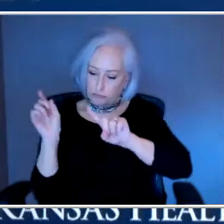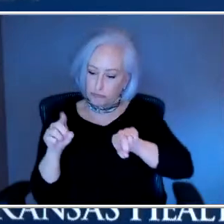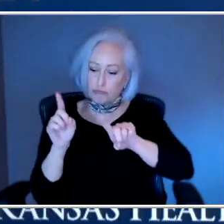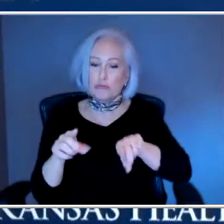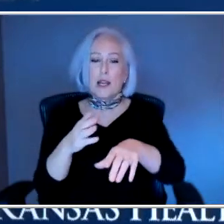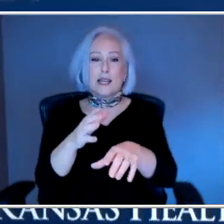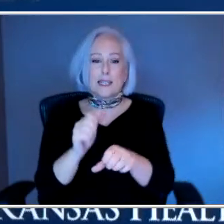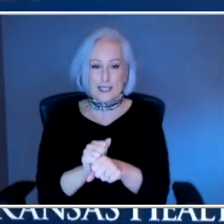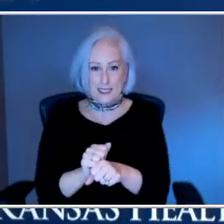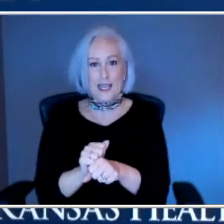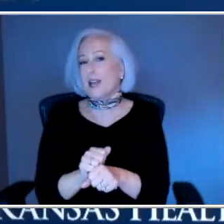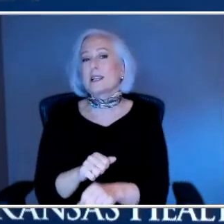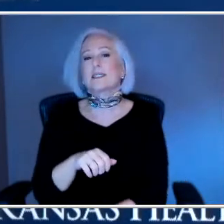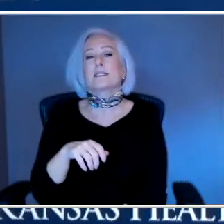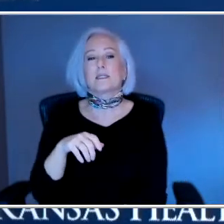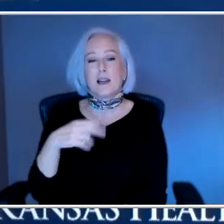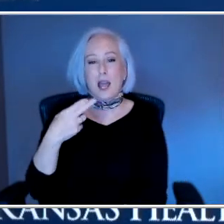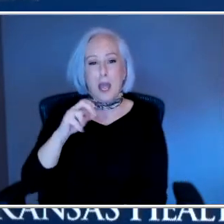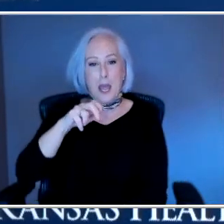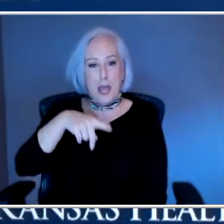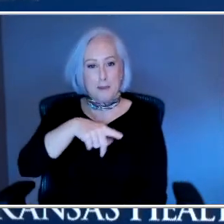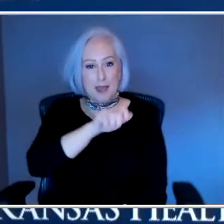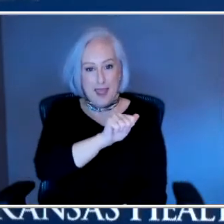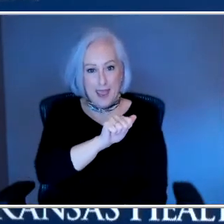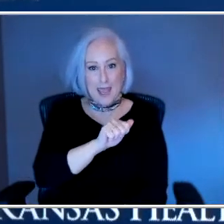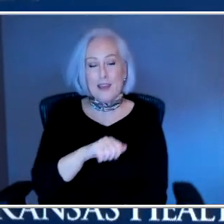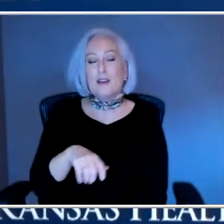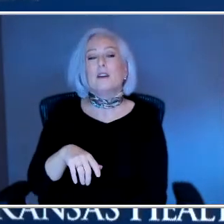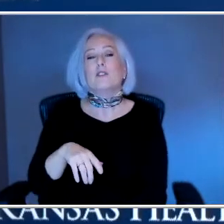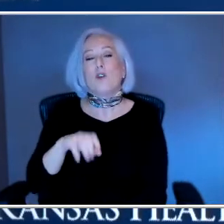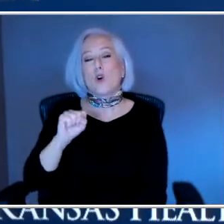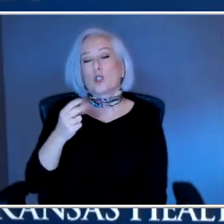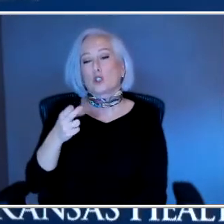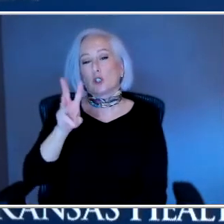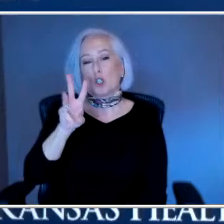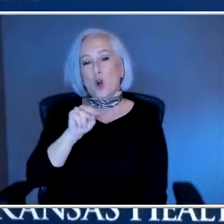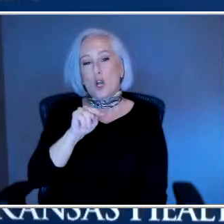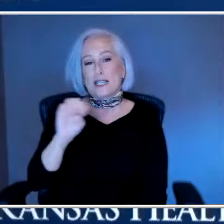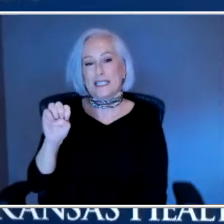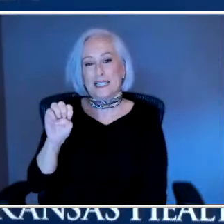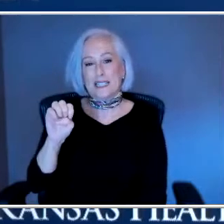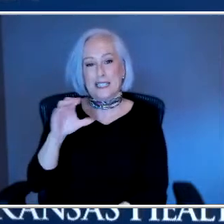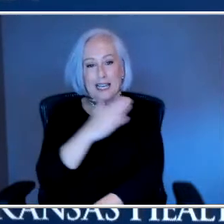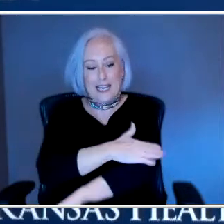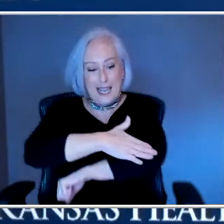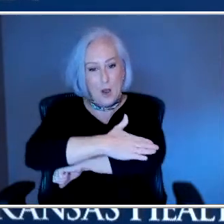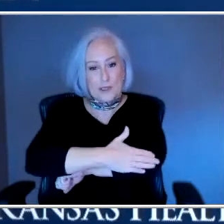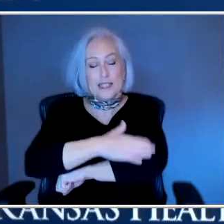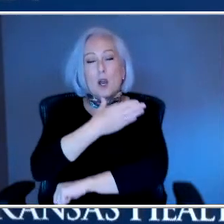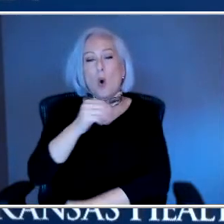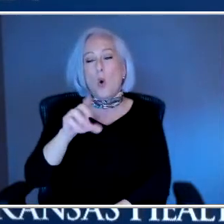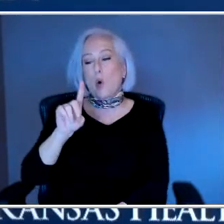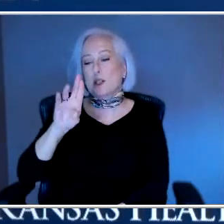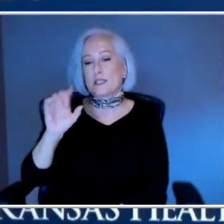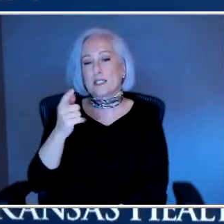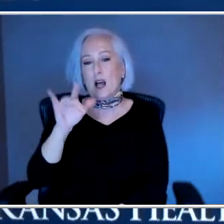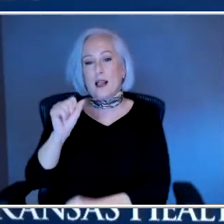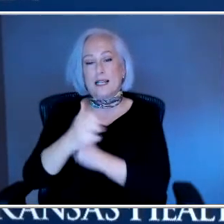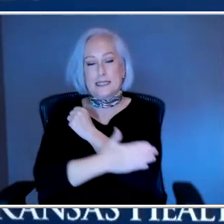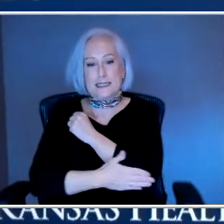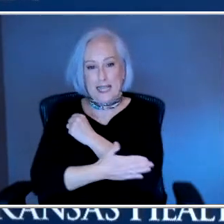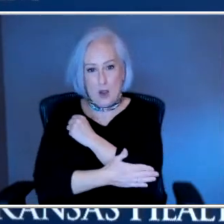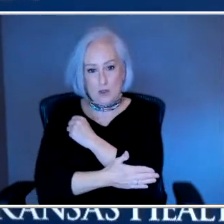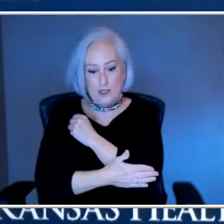those areas, Shawnee County, Douglas County, it's very important. And of course, everywhere we continue to endorse those vaccine preventable